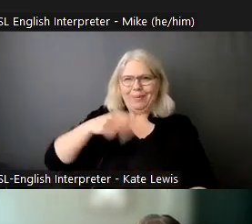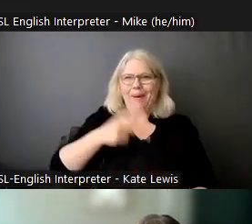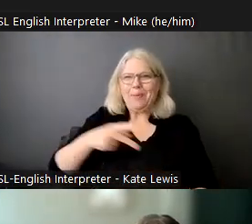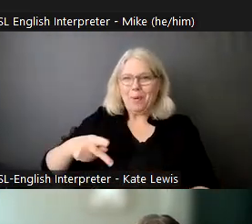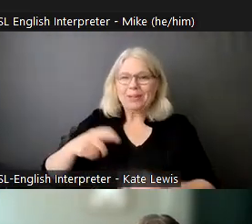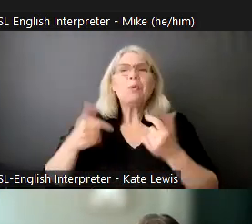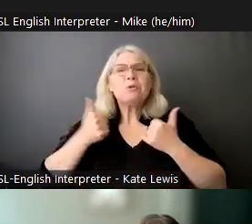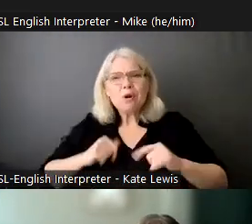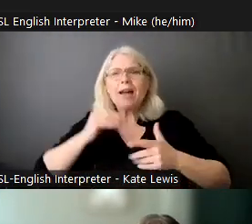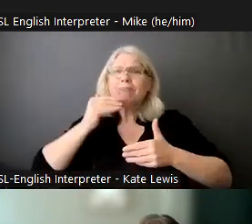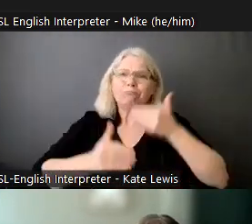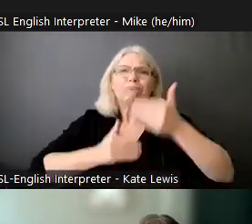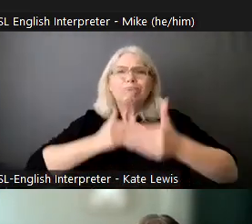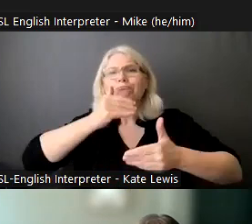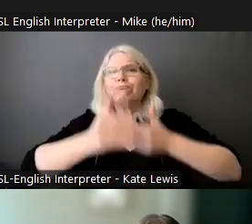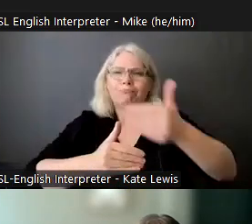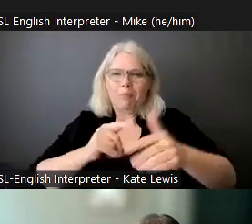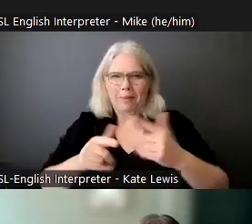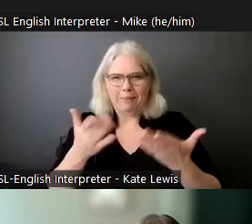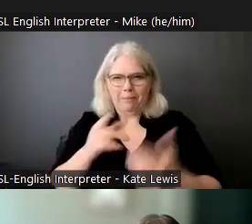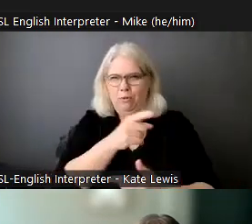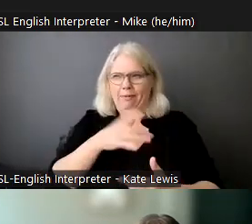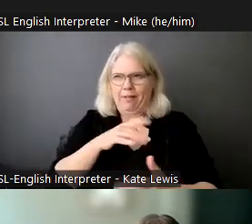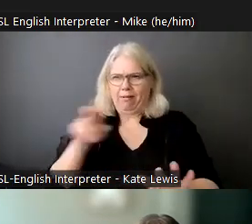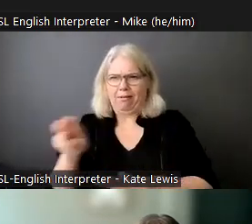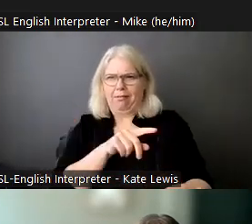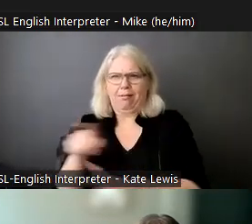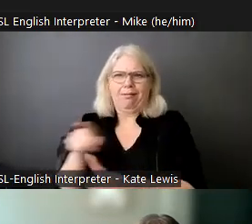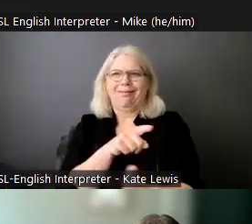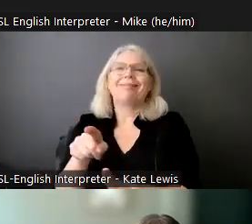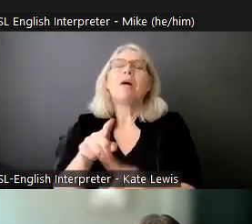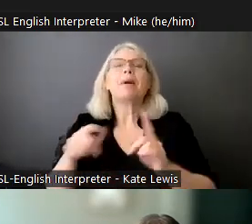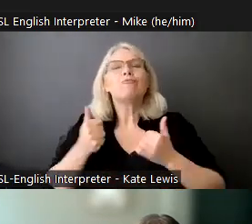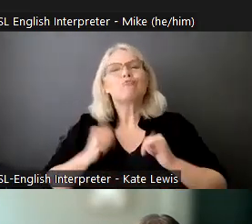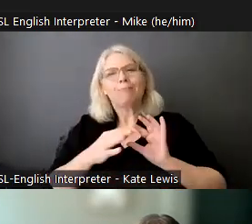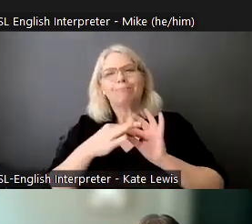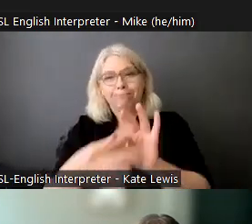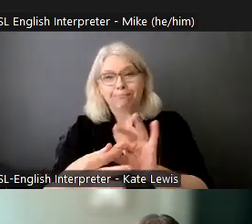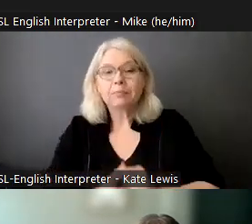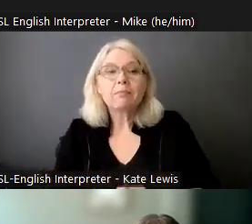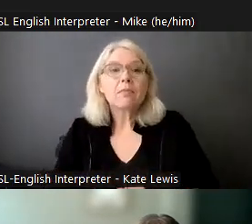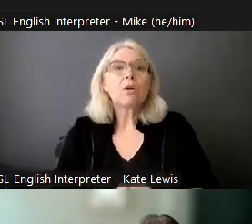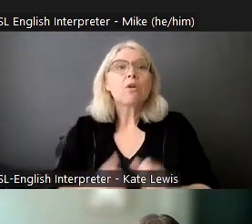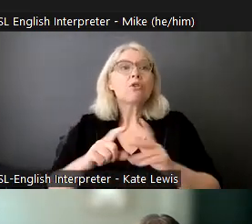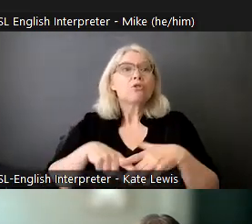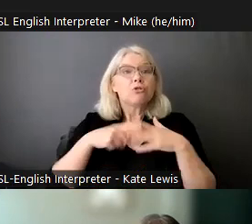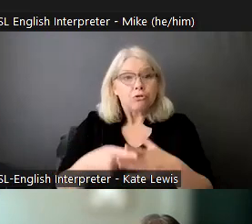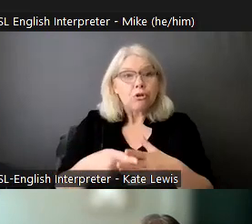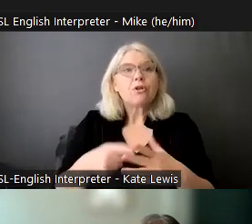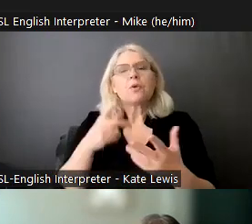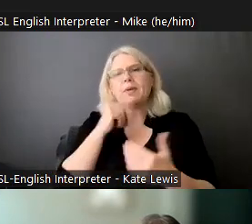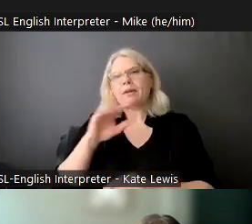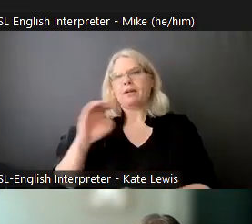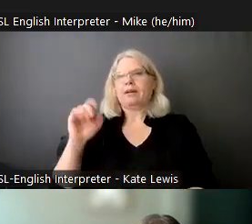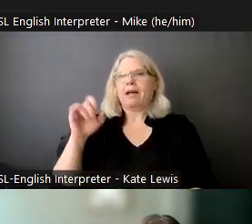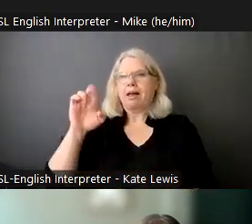it may seem like it's jumping around a little bit. So we're going to start with elder abuse, picking your attorney, signing in witnesses,